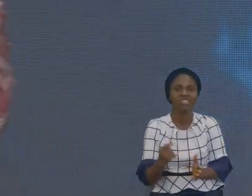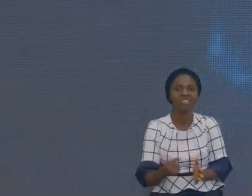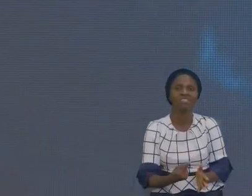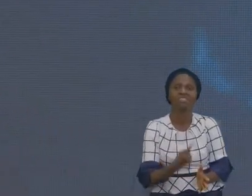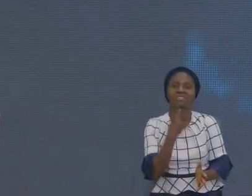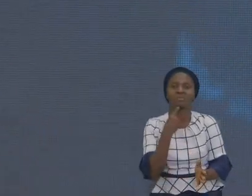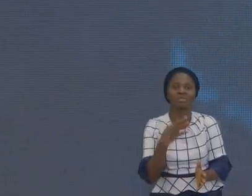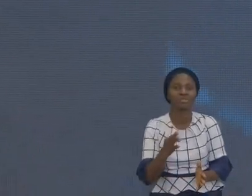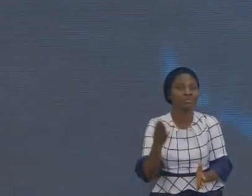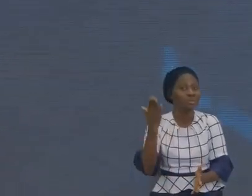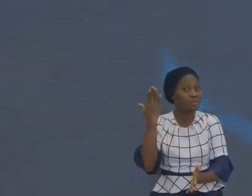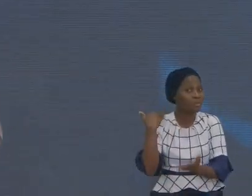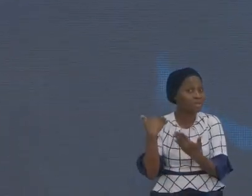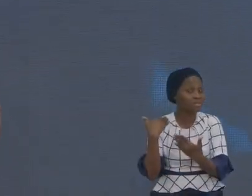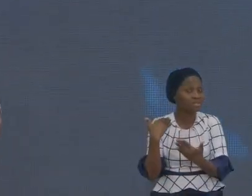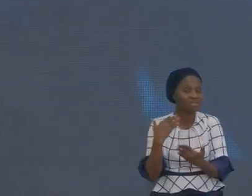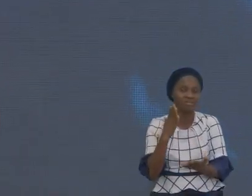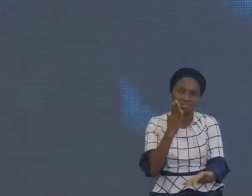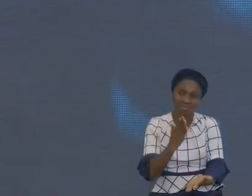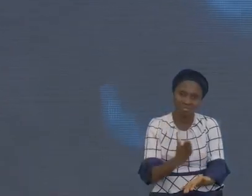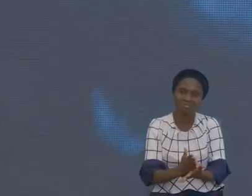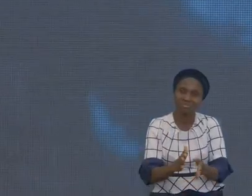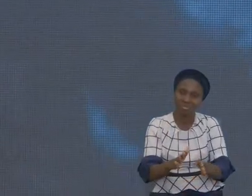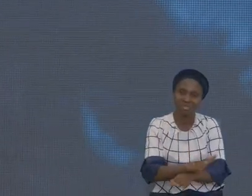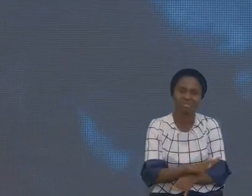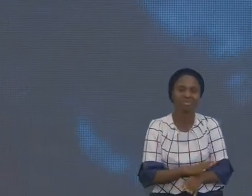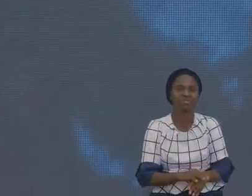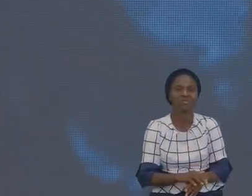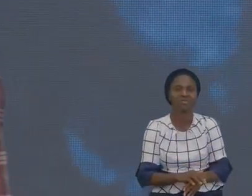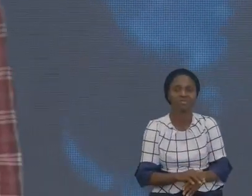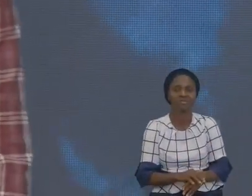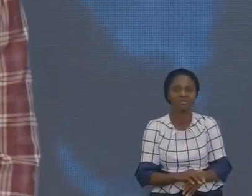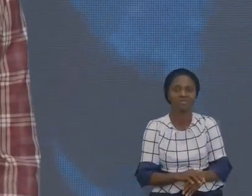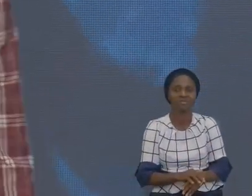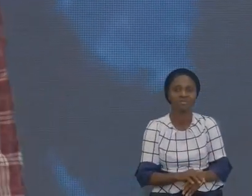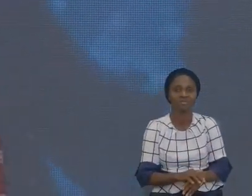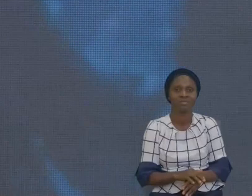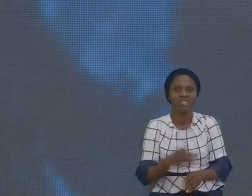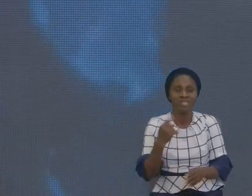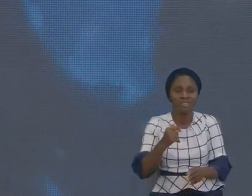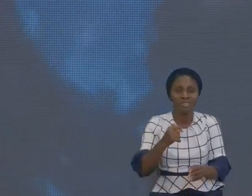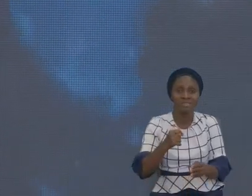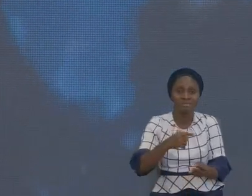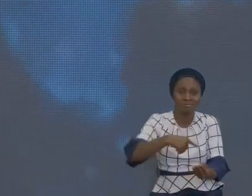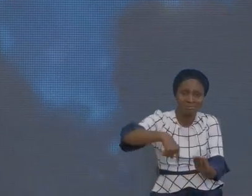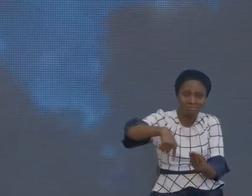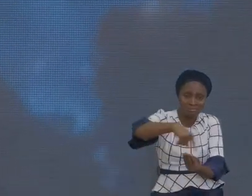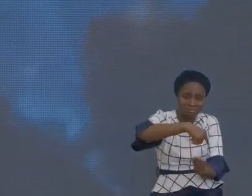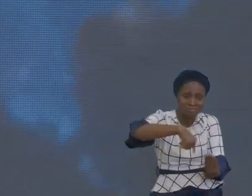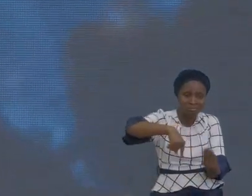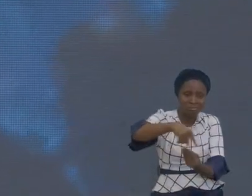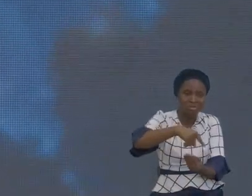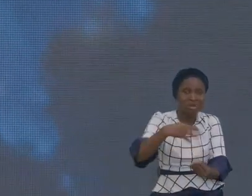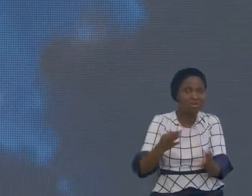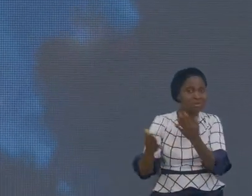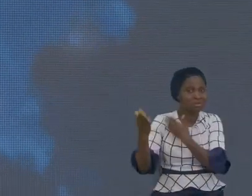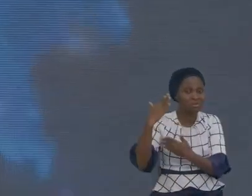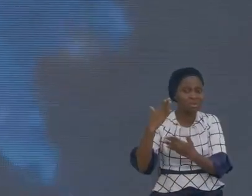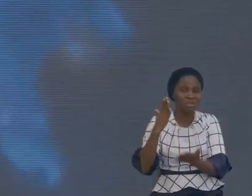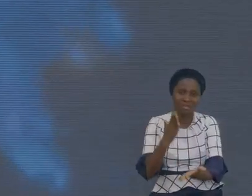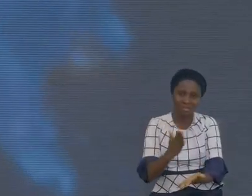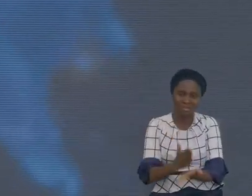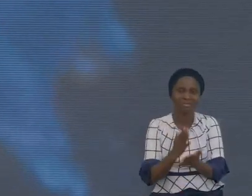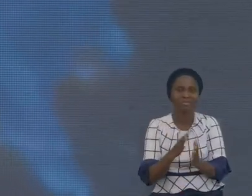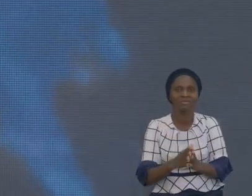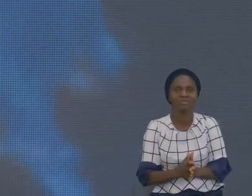The merry-go-round of the past enough. movement without progress,